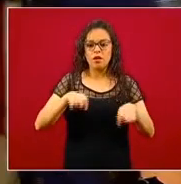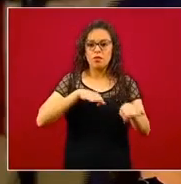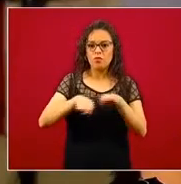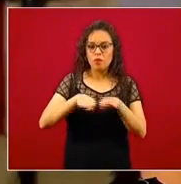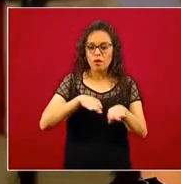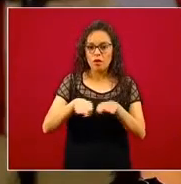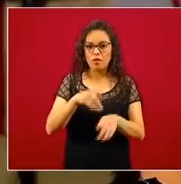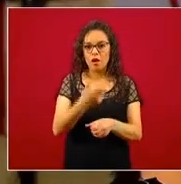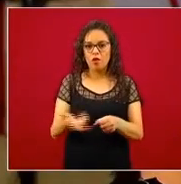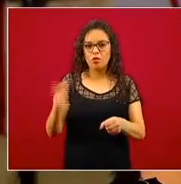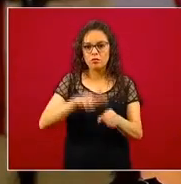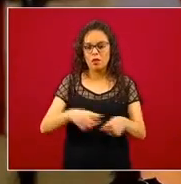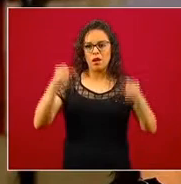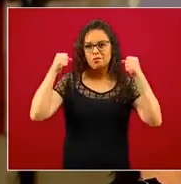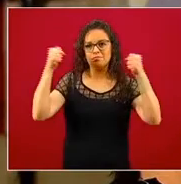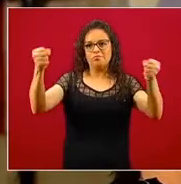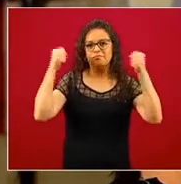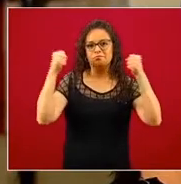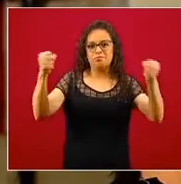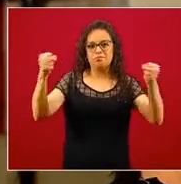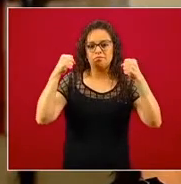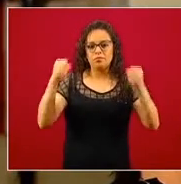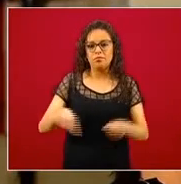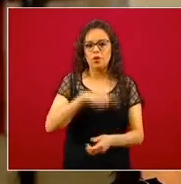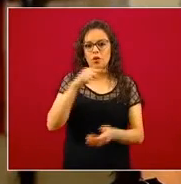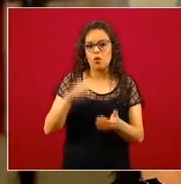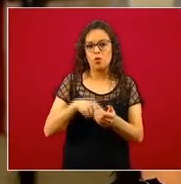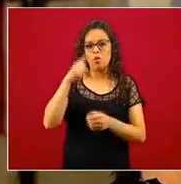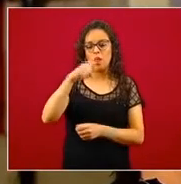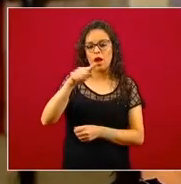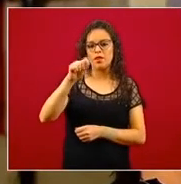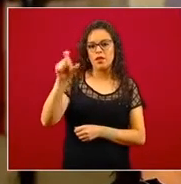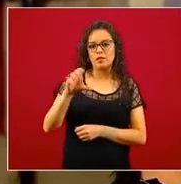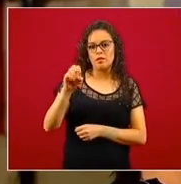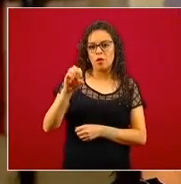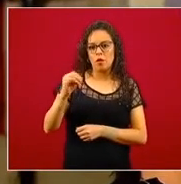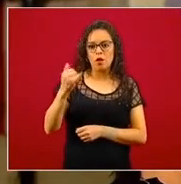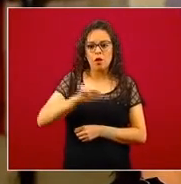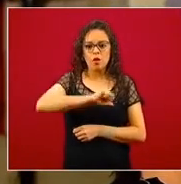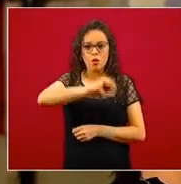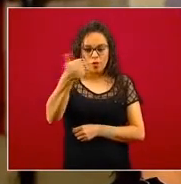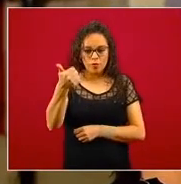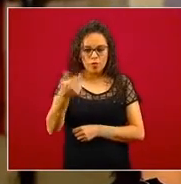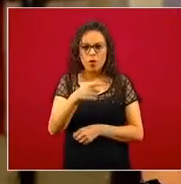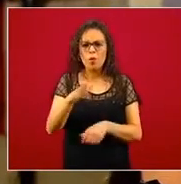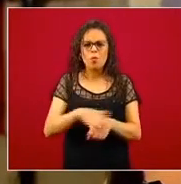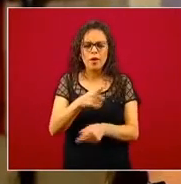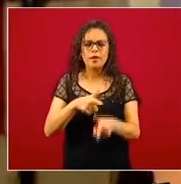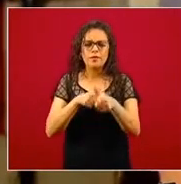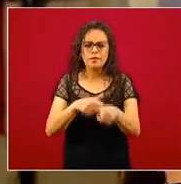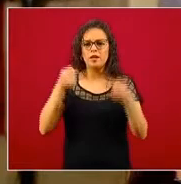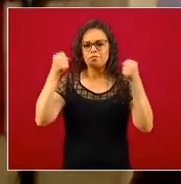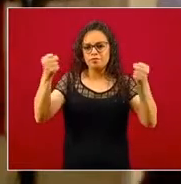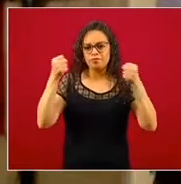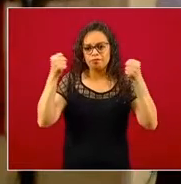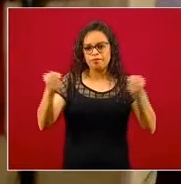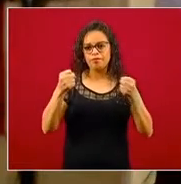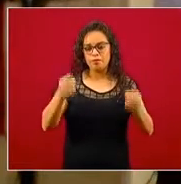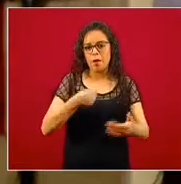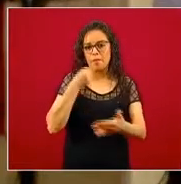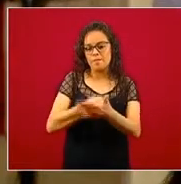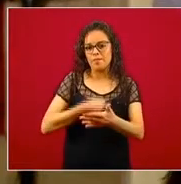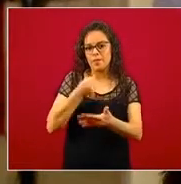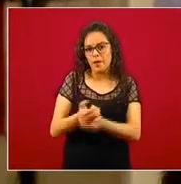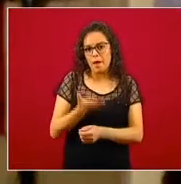Hello, doctor. Good evening. I am Paola Betancourt from Multimedios, and we are constantly informed about the